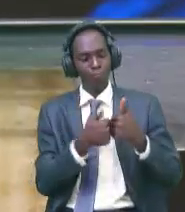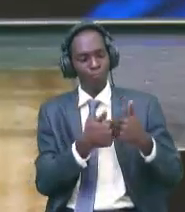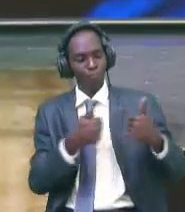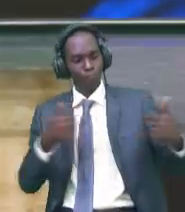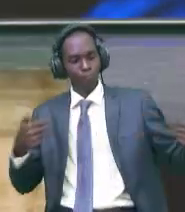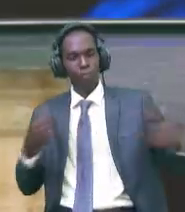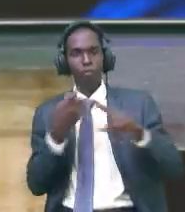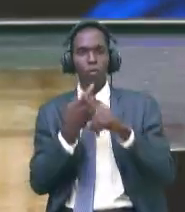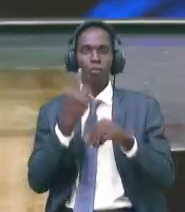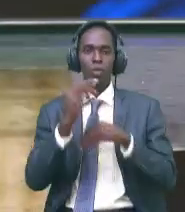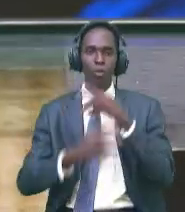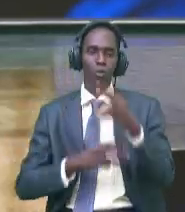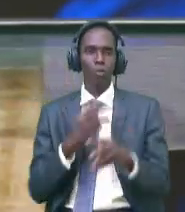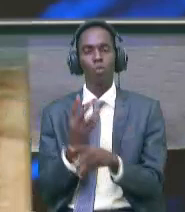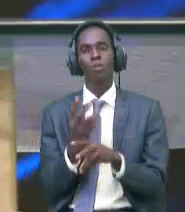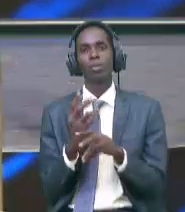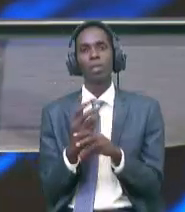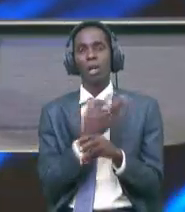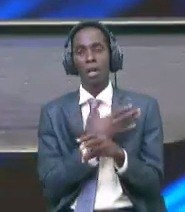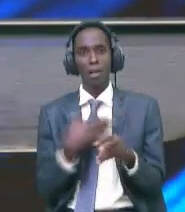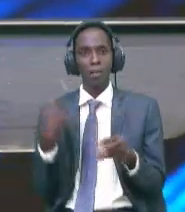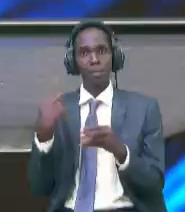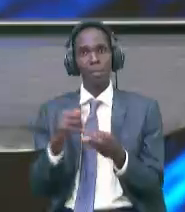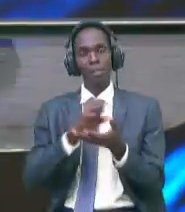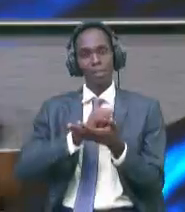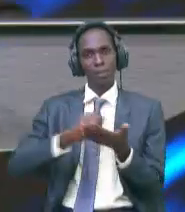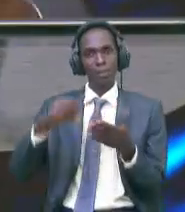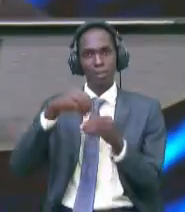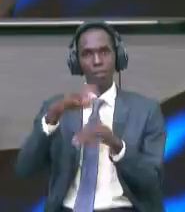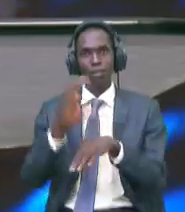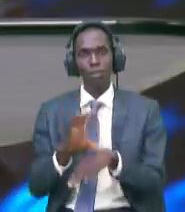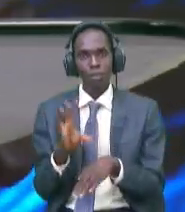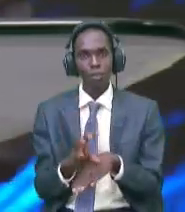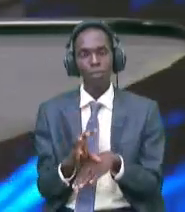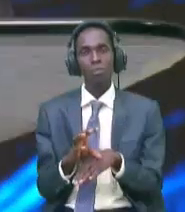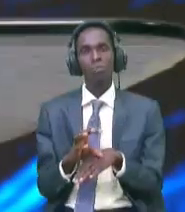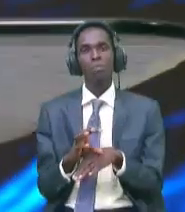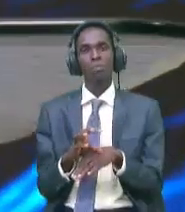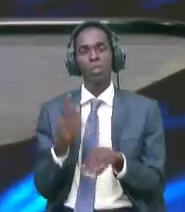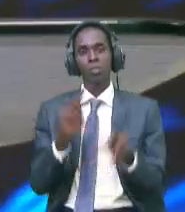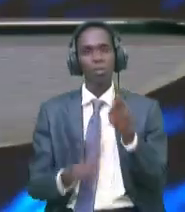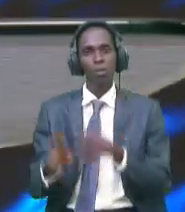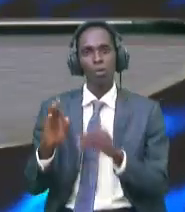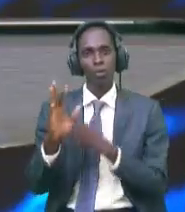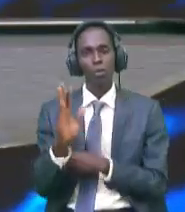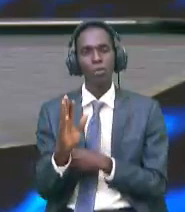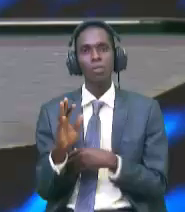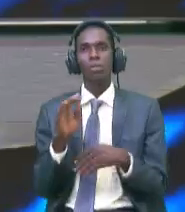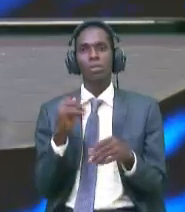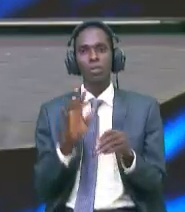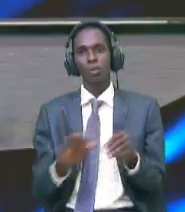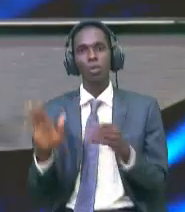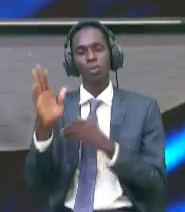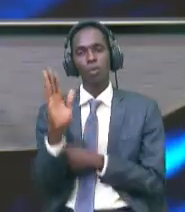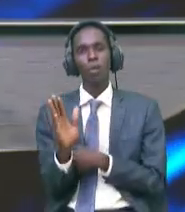differentiated from the world. And if the saints in the church, if the people of God, if the children of God